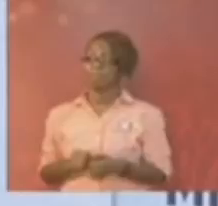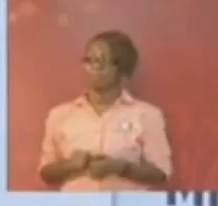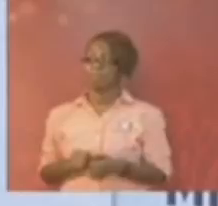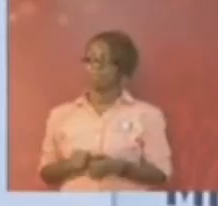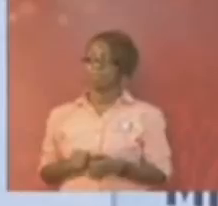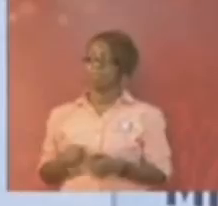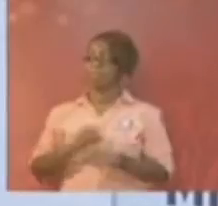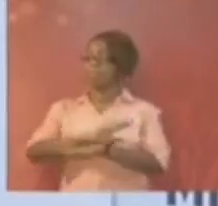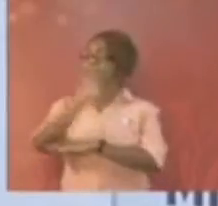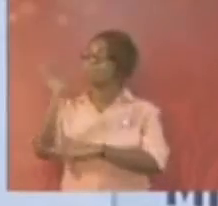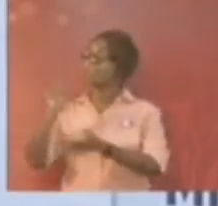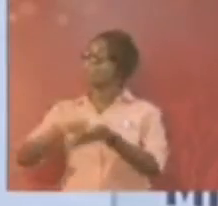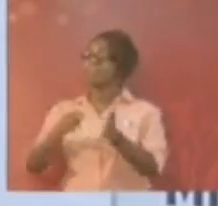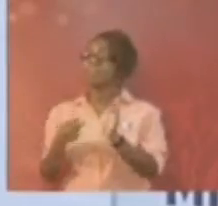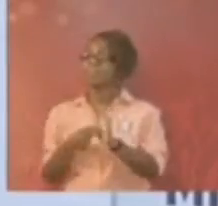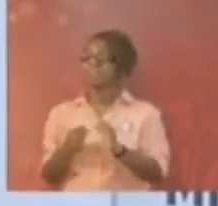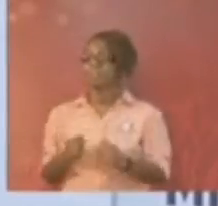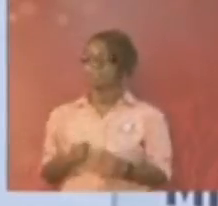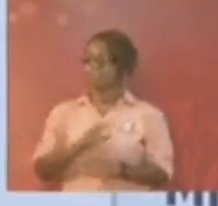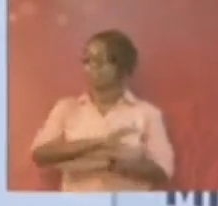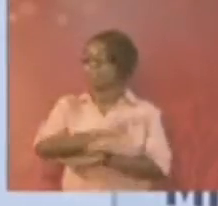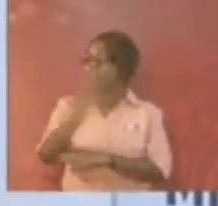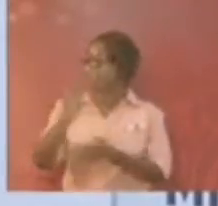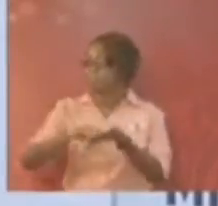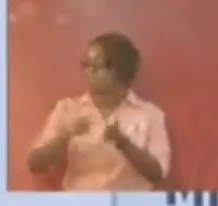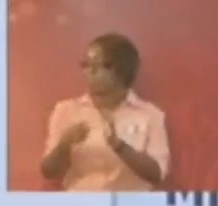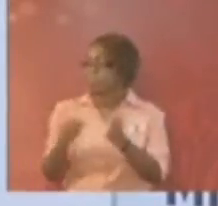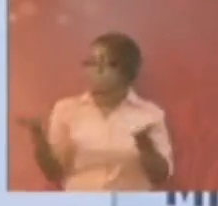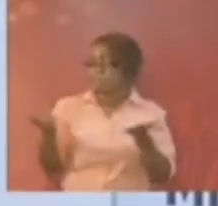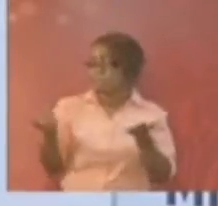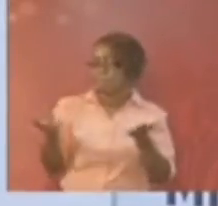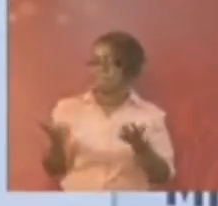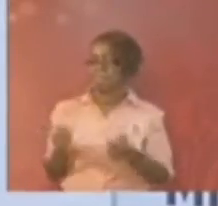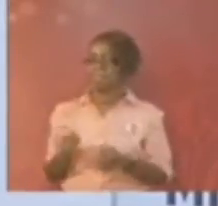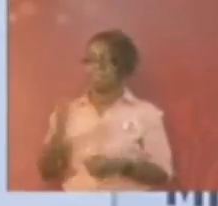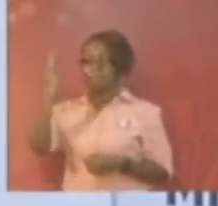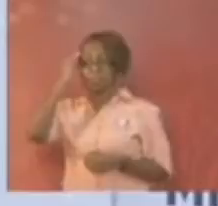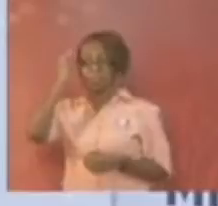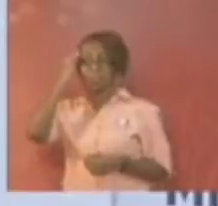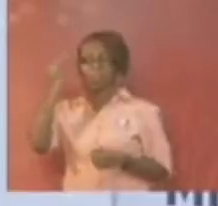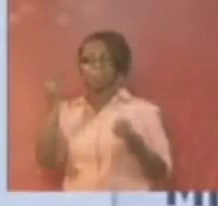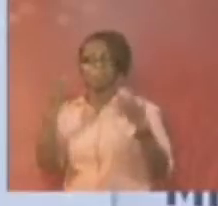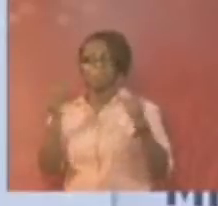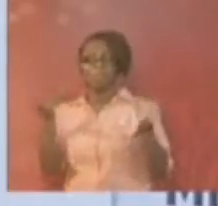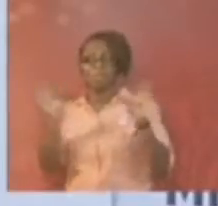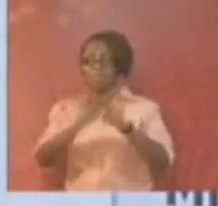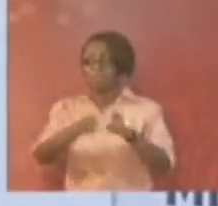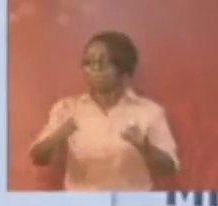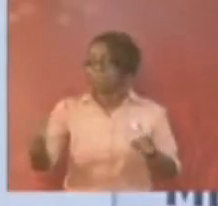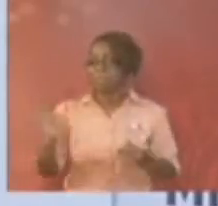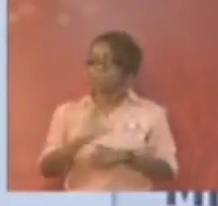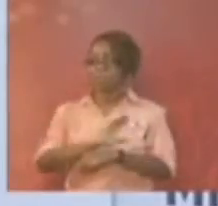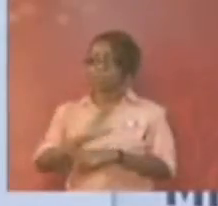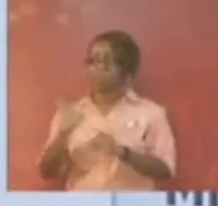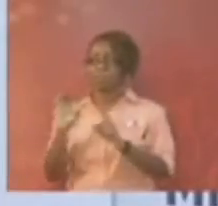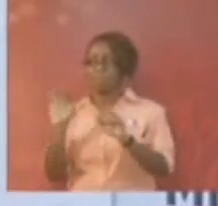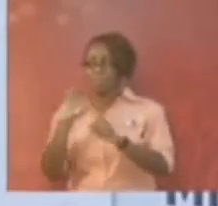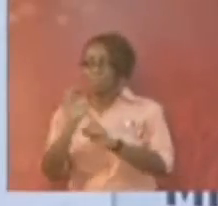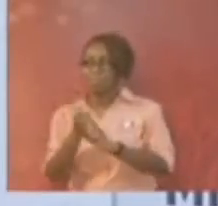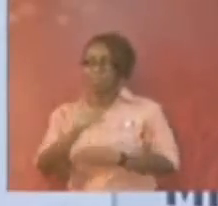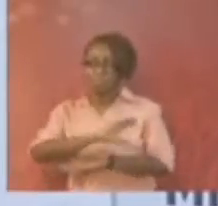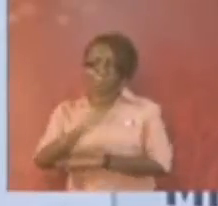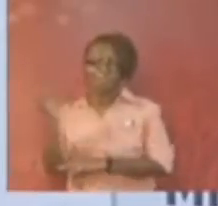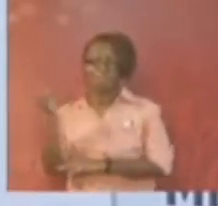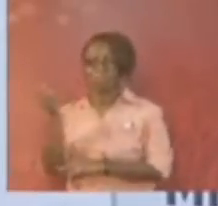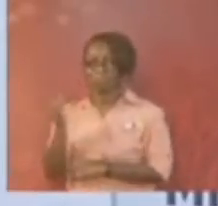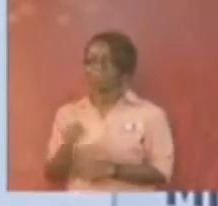Christmas. Christmas, I know, is a multicultural event in Trinidad, and Christians, of course, will